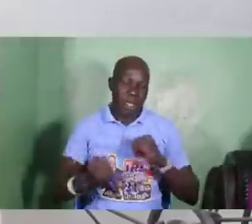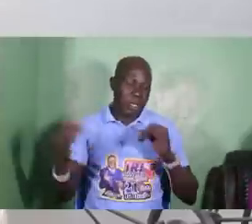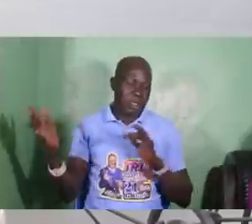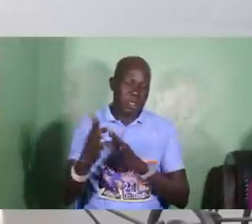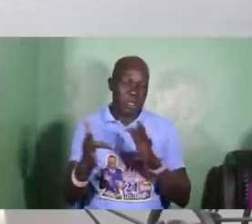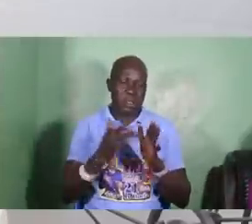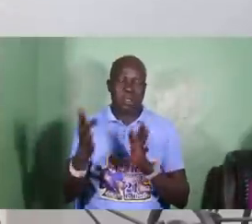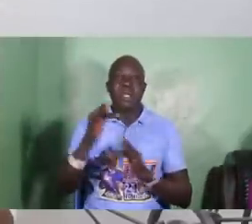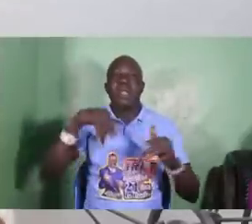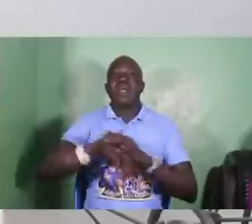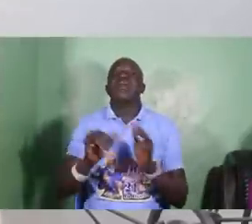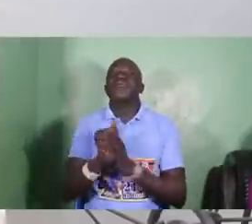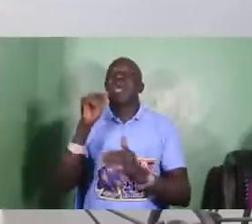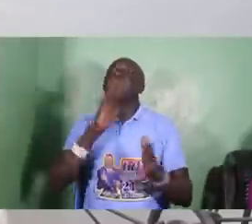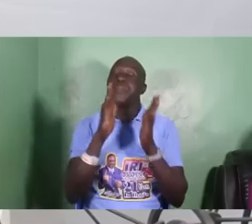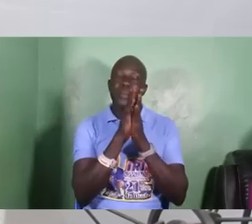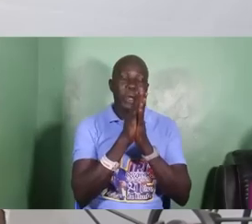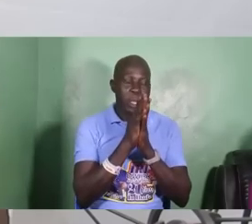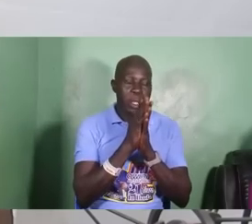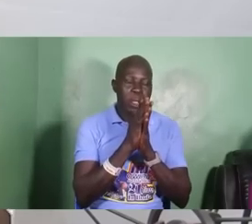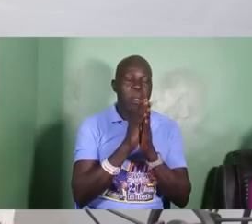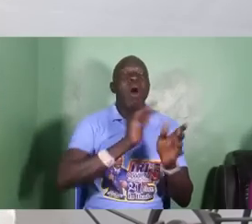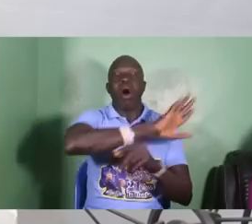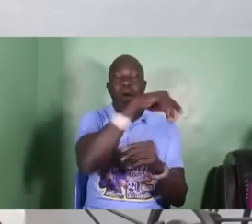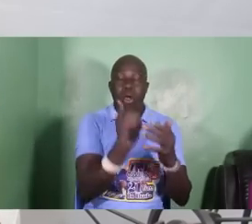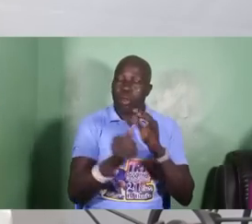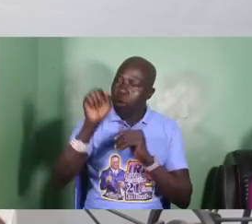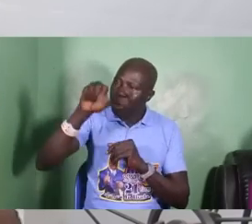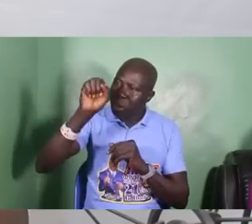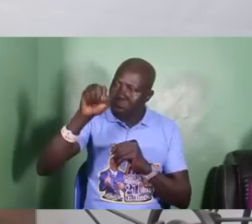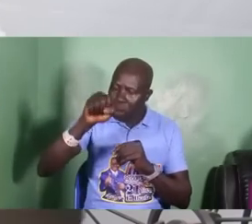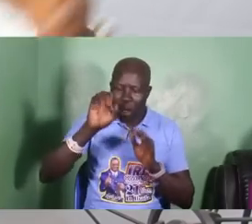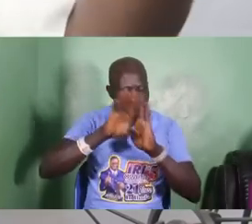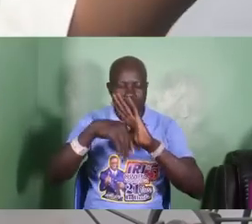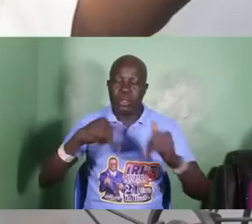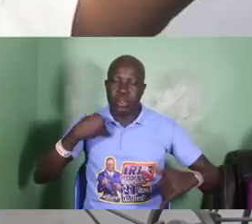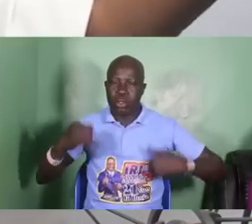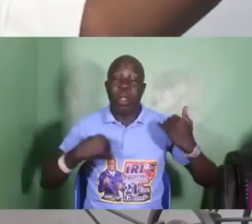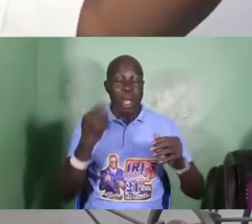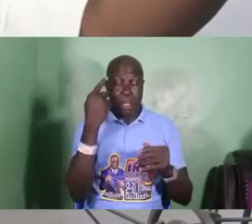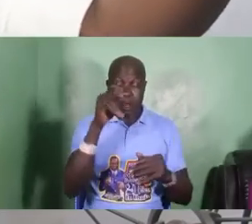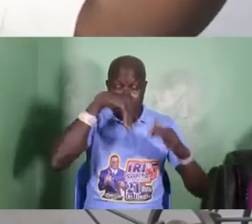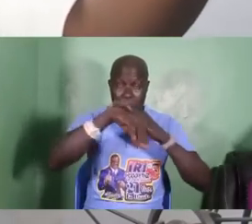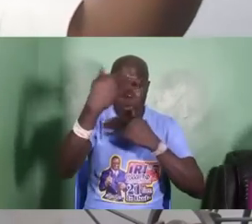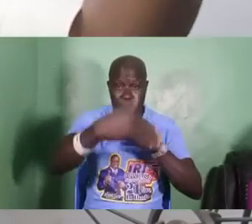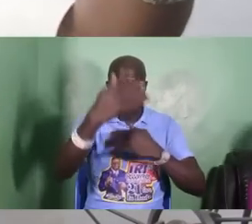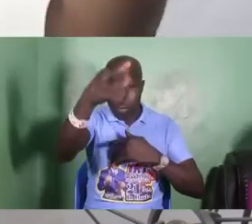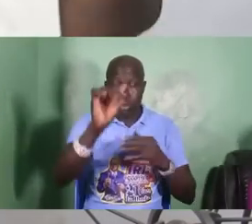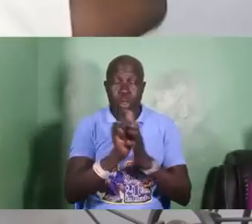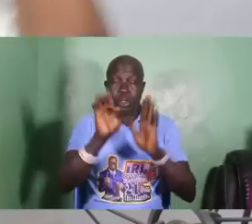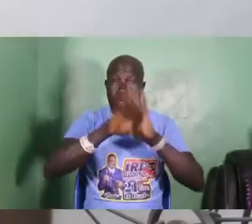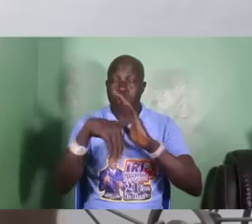your joy will never have an end. In Jesus' name, I pray. For those of you knocking for joy, I saw it before